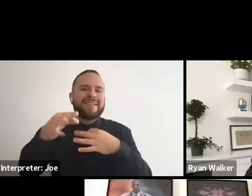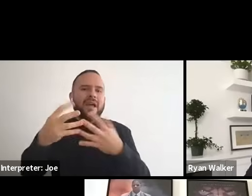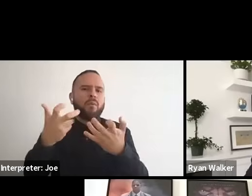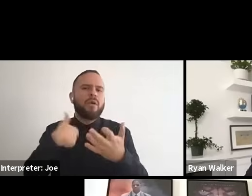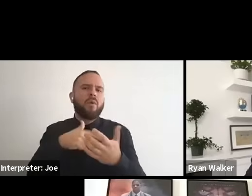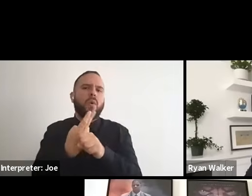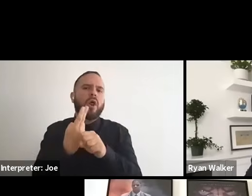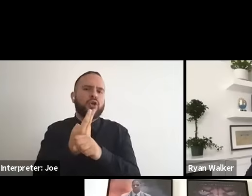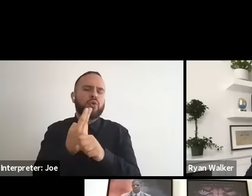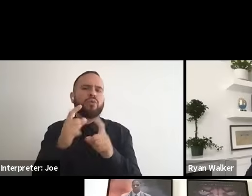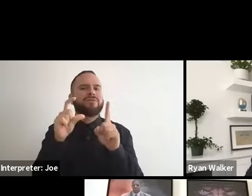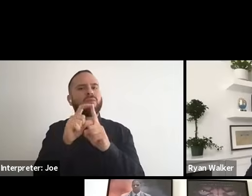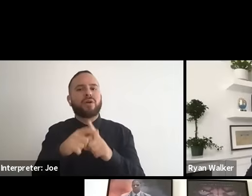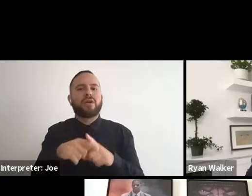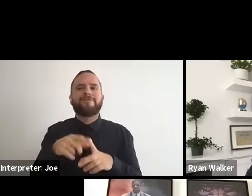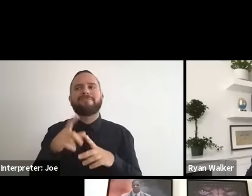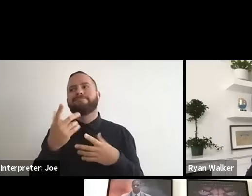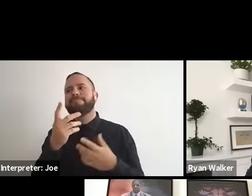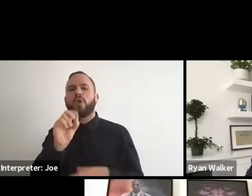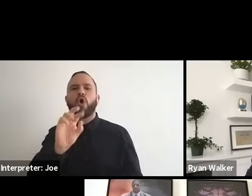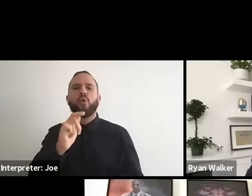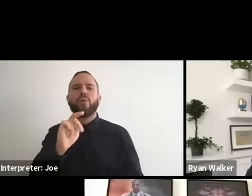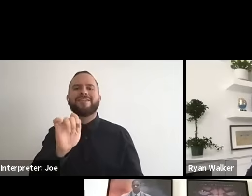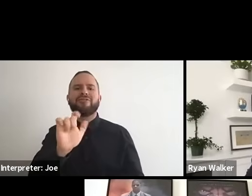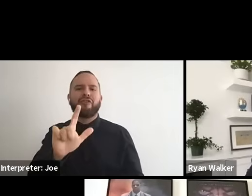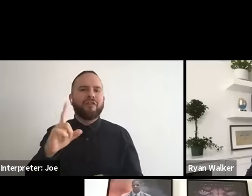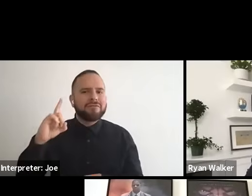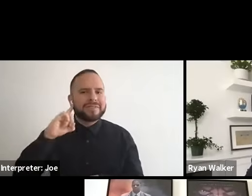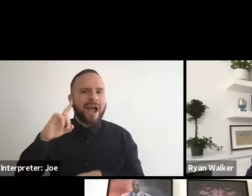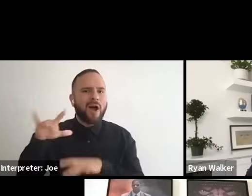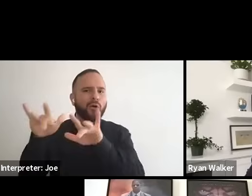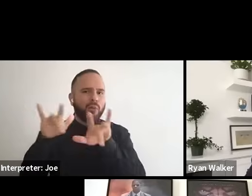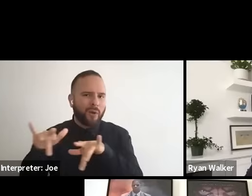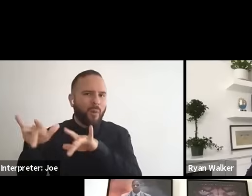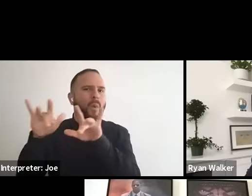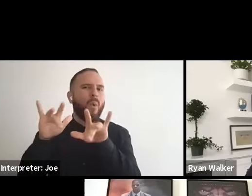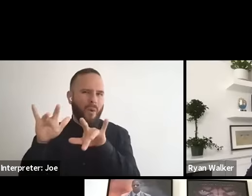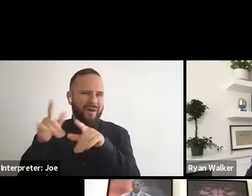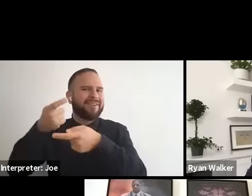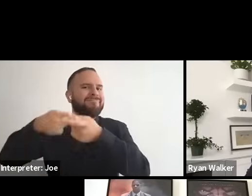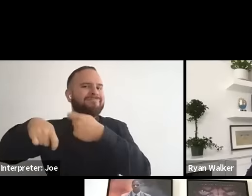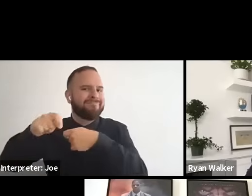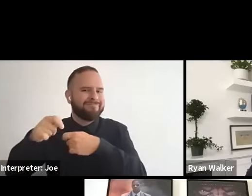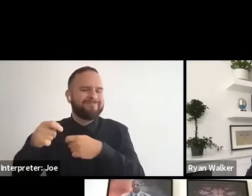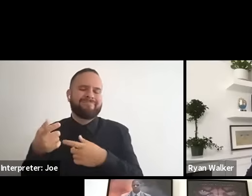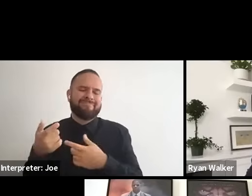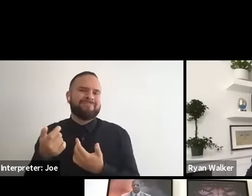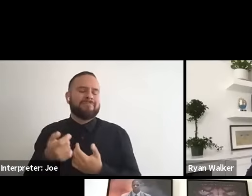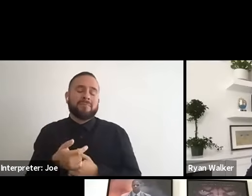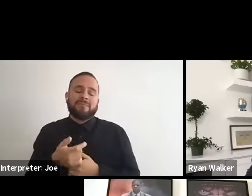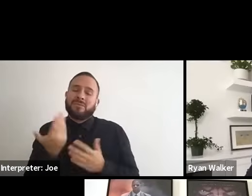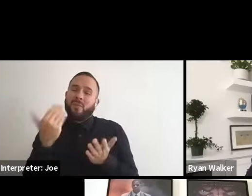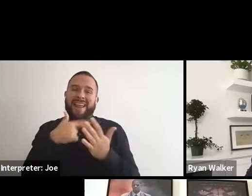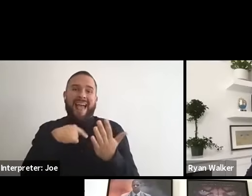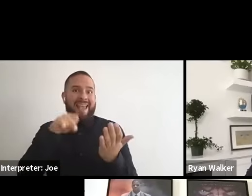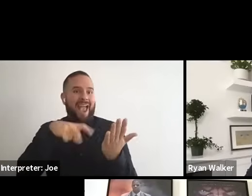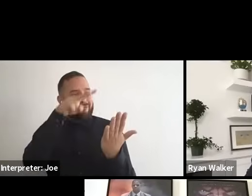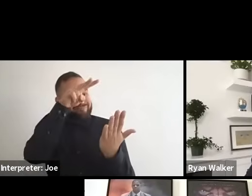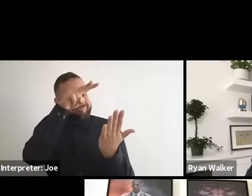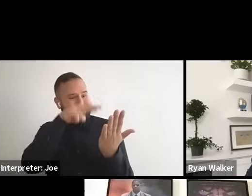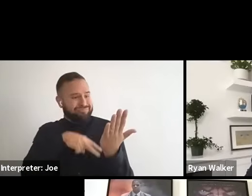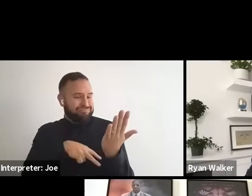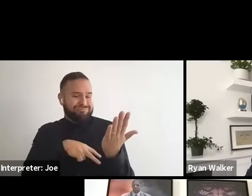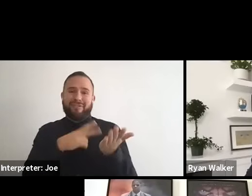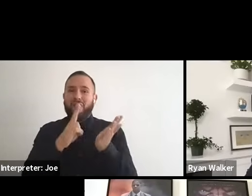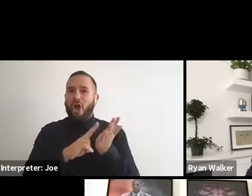or original sound recording. So I can go through a contract and tell you that I hate every single page